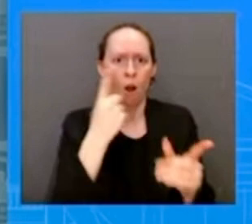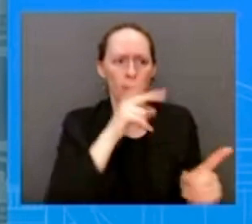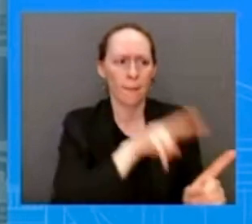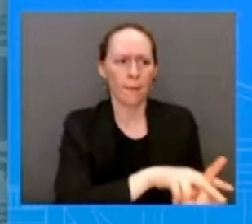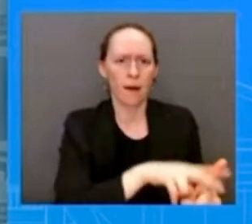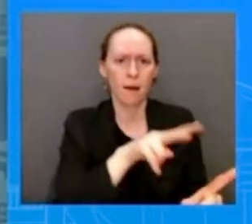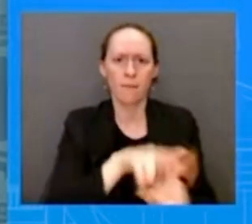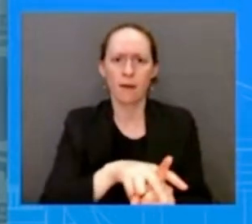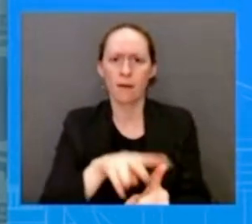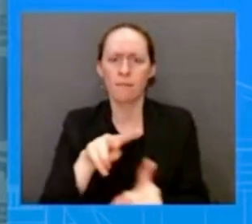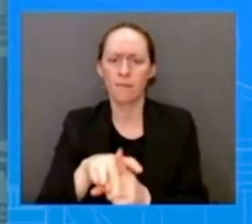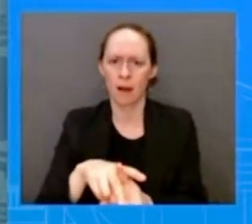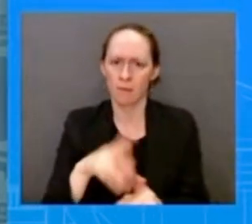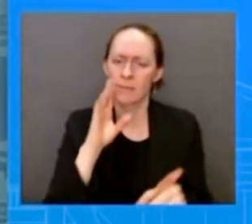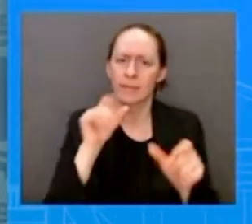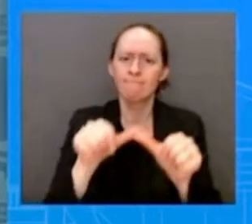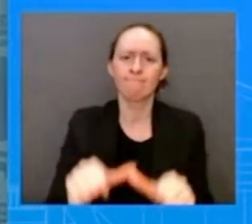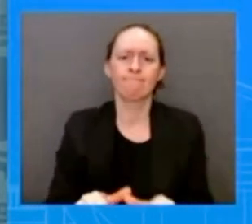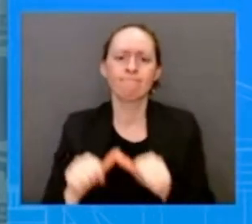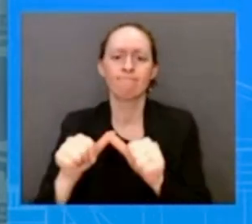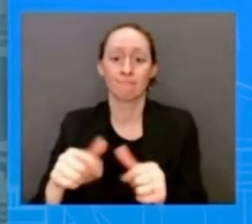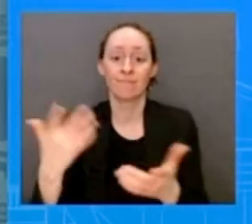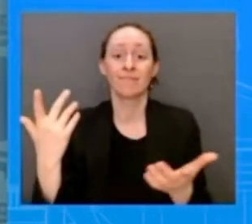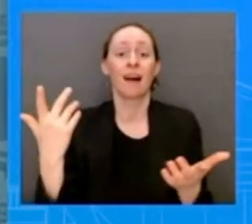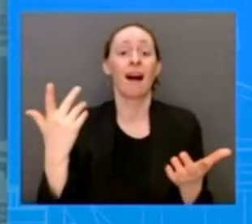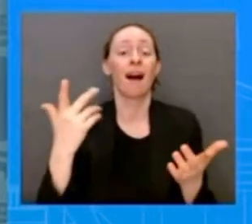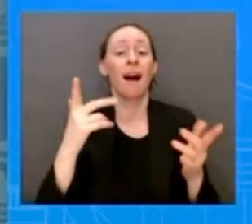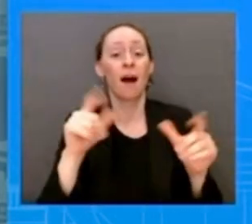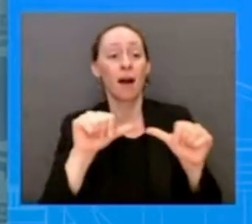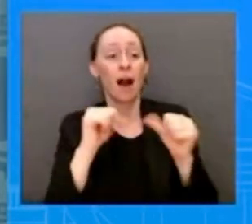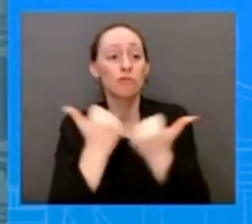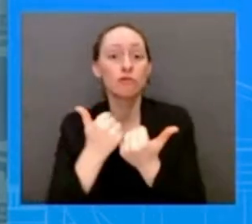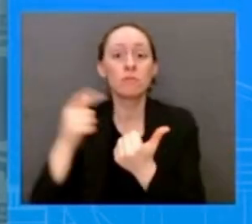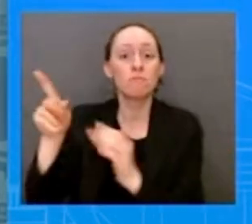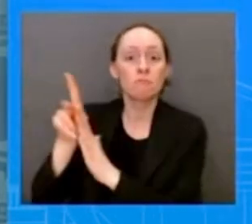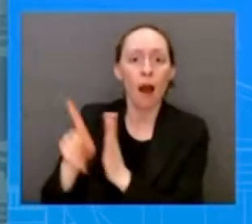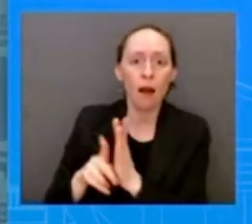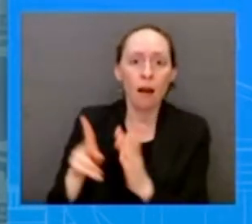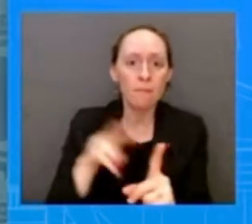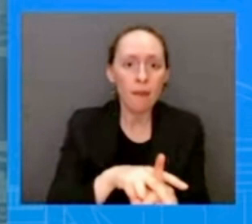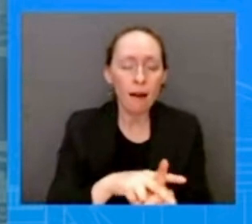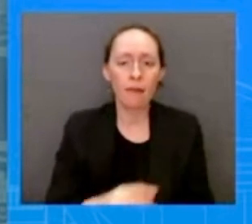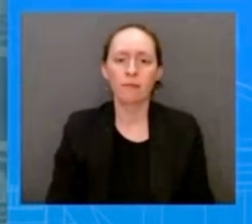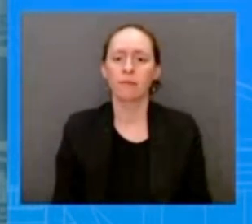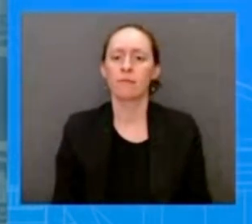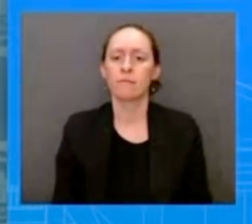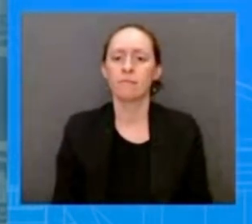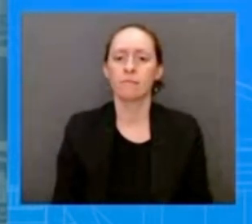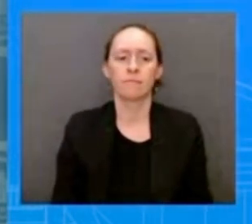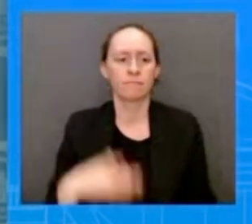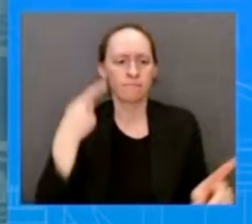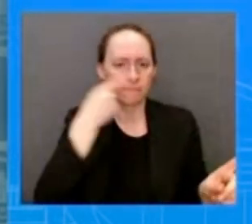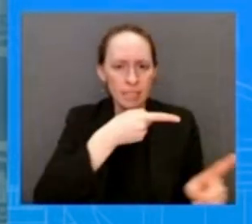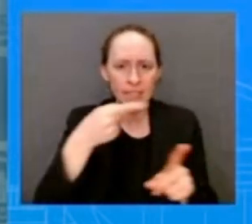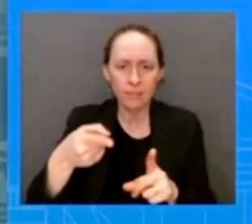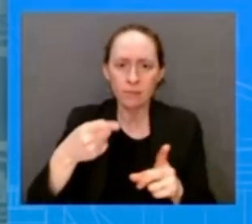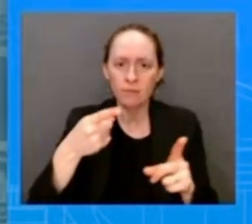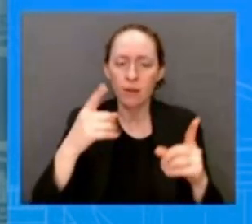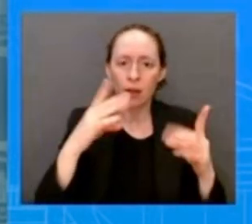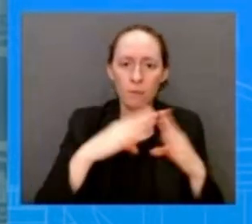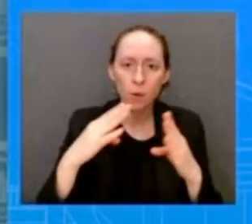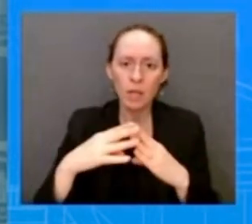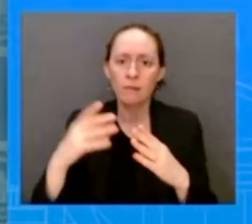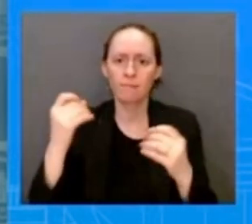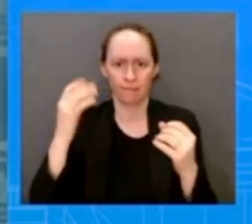of an agency, that we are really dealing with communities that are dealing with a hard time, especially as we've seen the last 3 years of